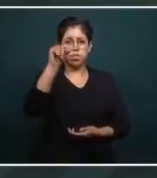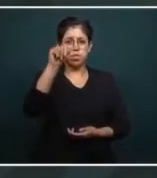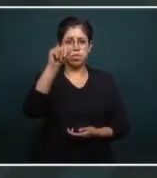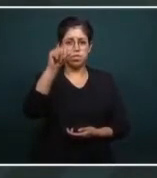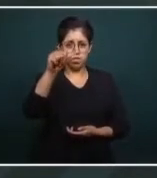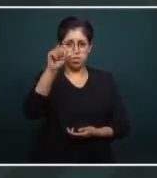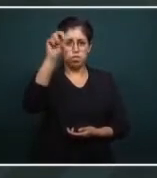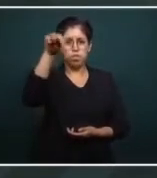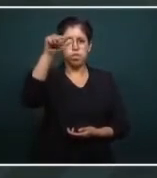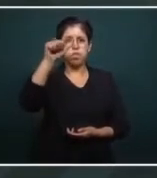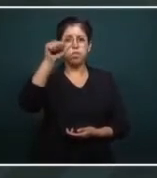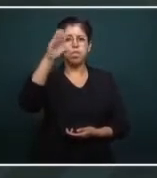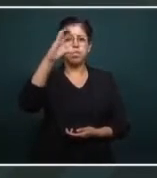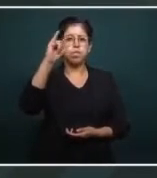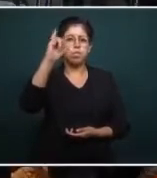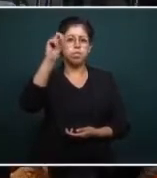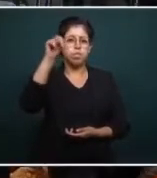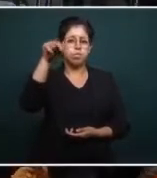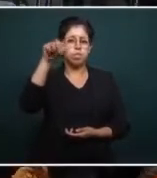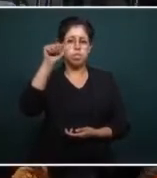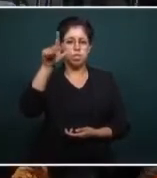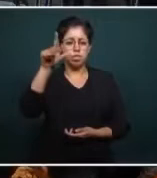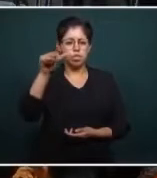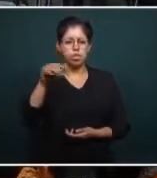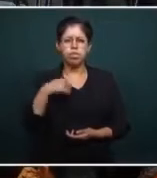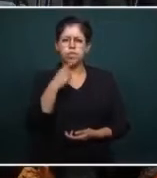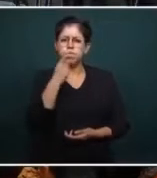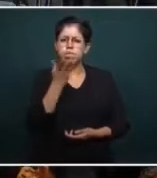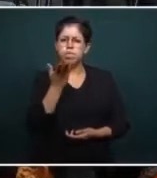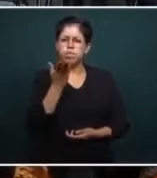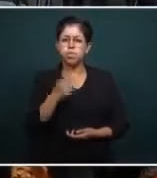Guard is considered